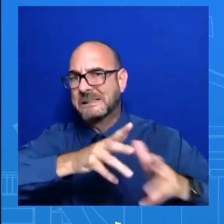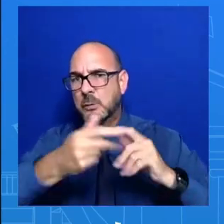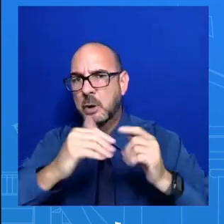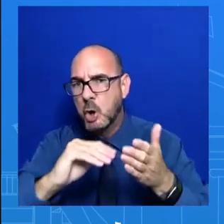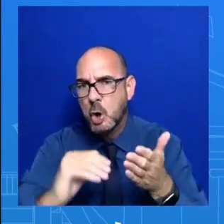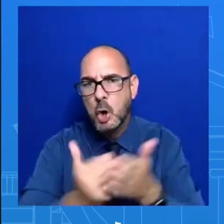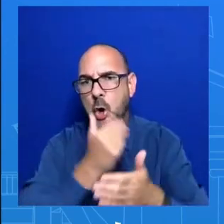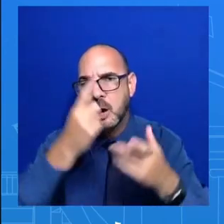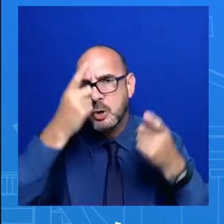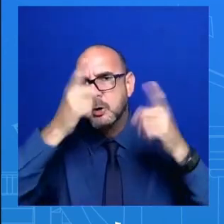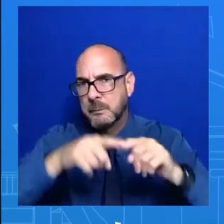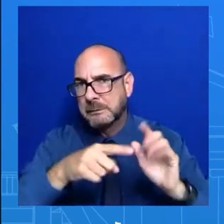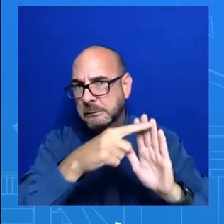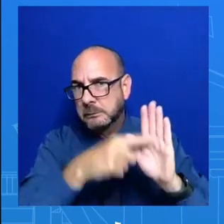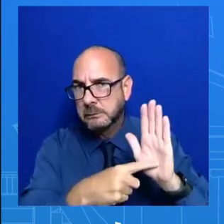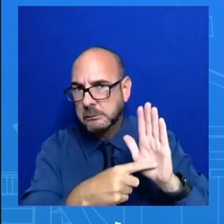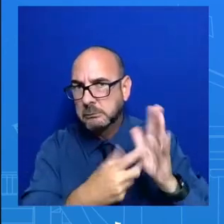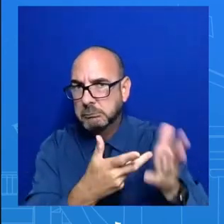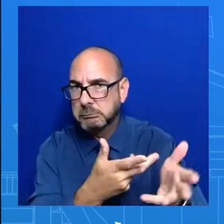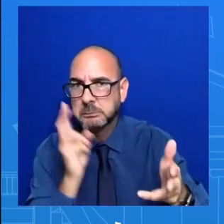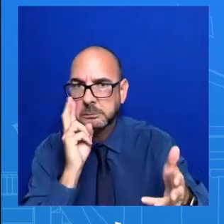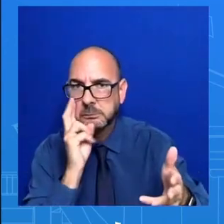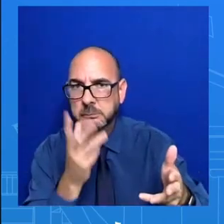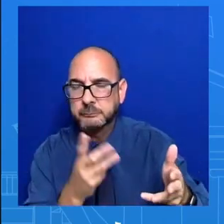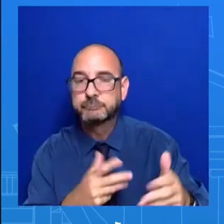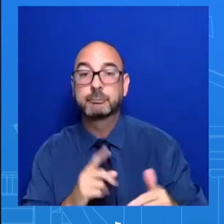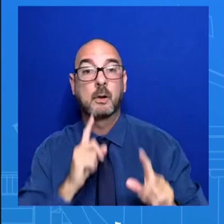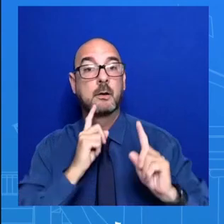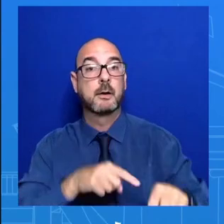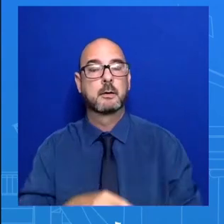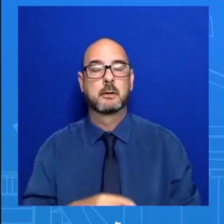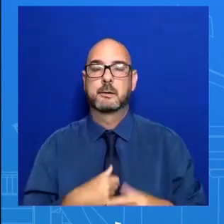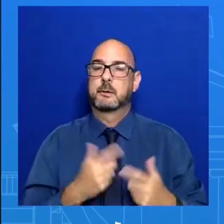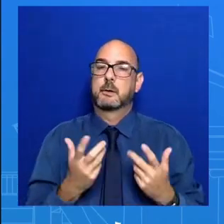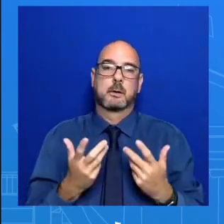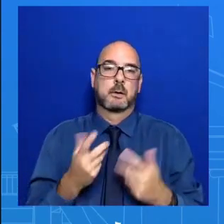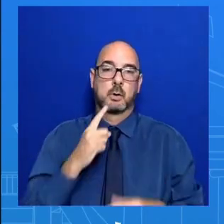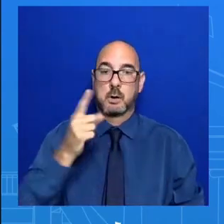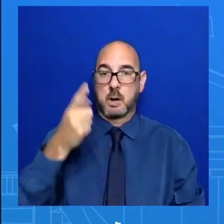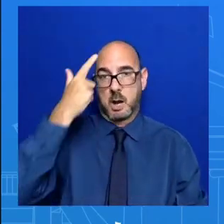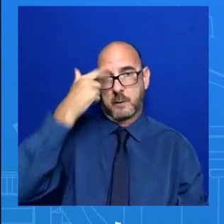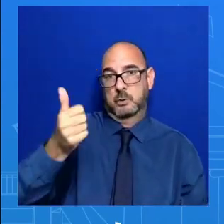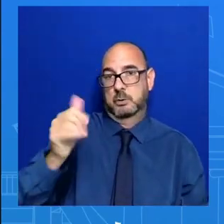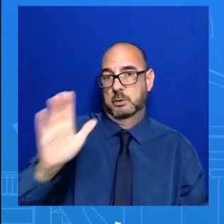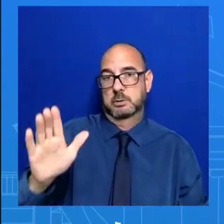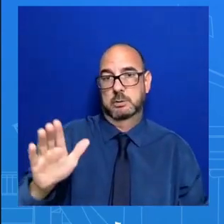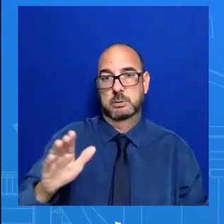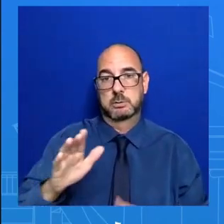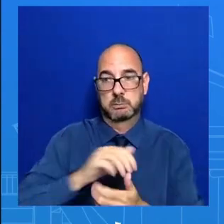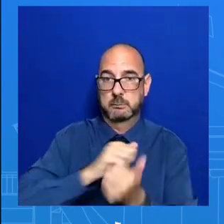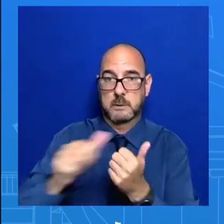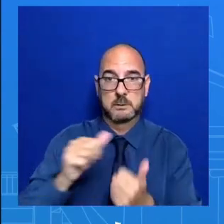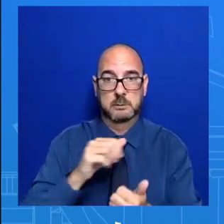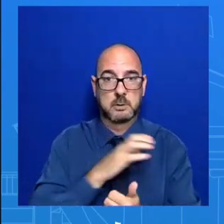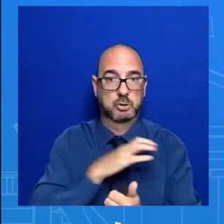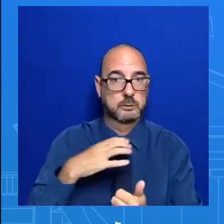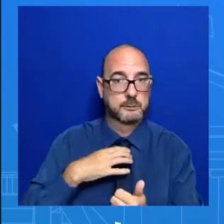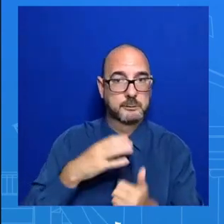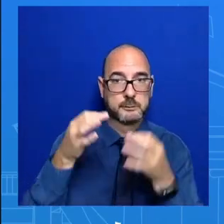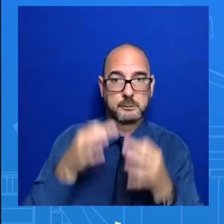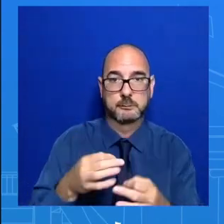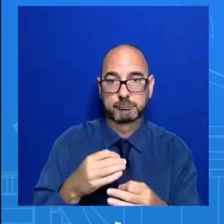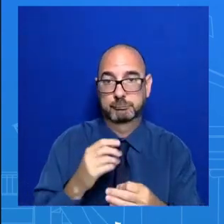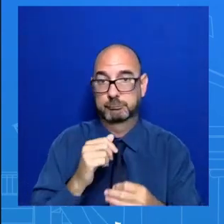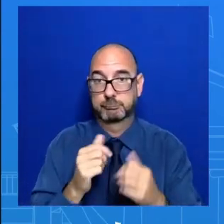it's up to Republicans in Congress if this is going to be successful or not. As I stated, it took several months to come to this bipartisan